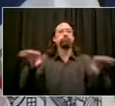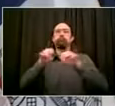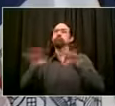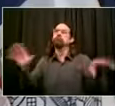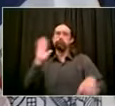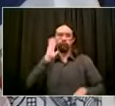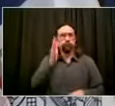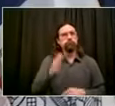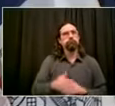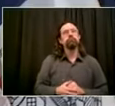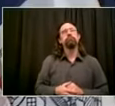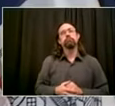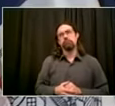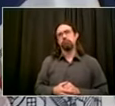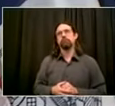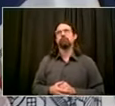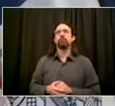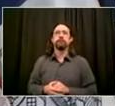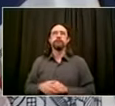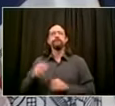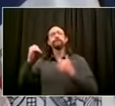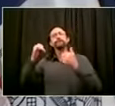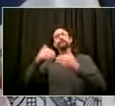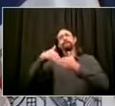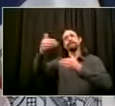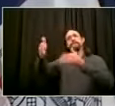Good morning, Mr. Mayor. How are you? Good, Jacob. How are you?